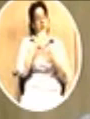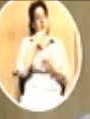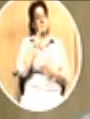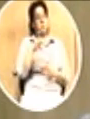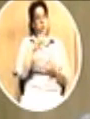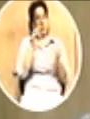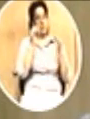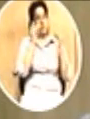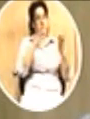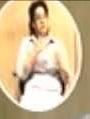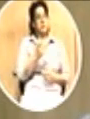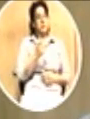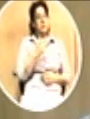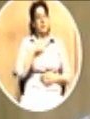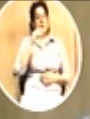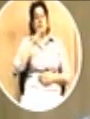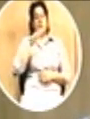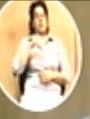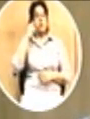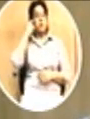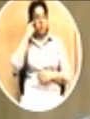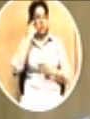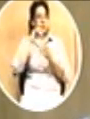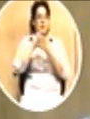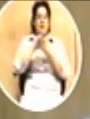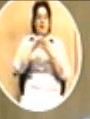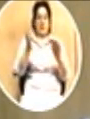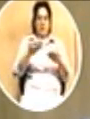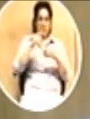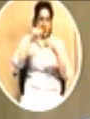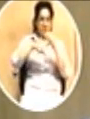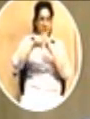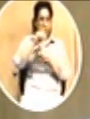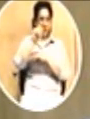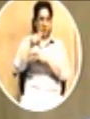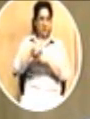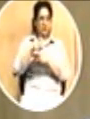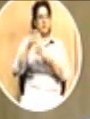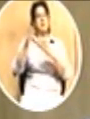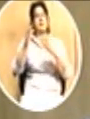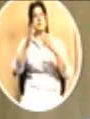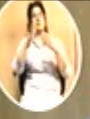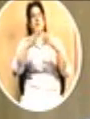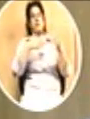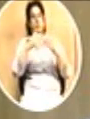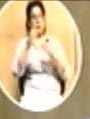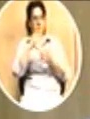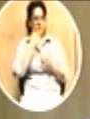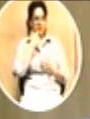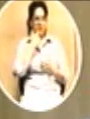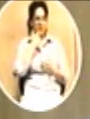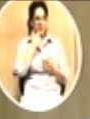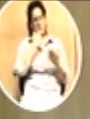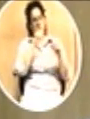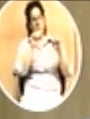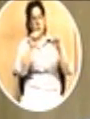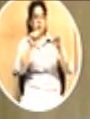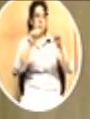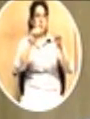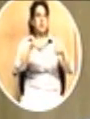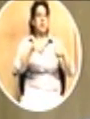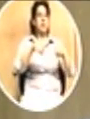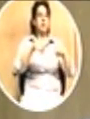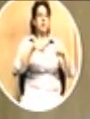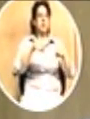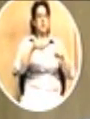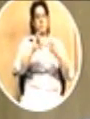thought that in El Paso, Texas, even though they say that they can, that they